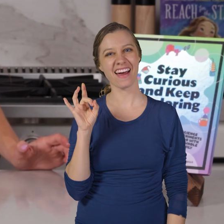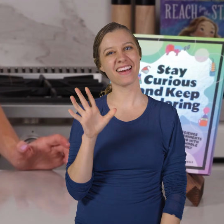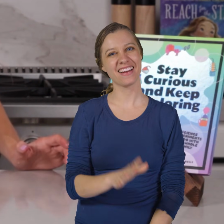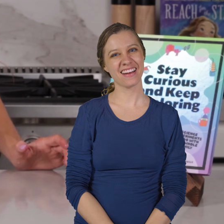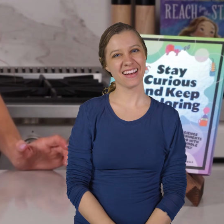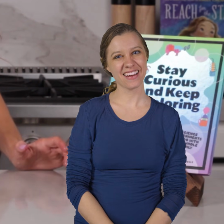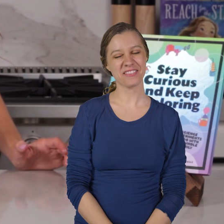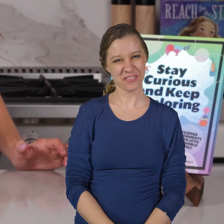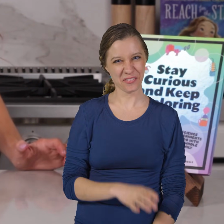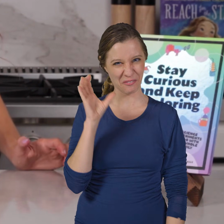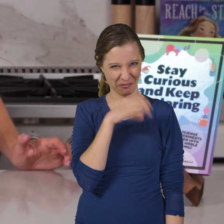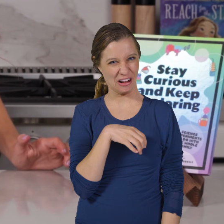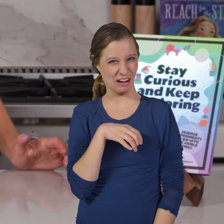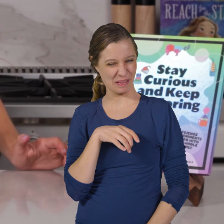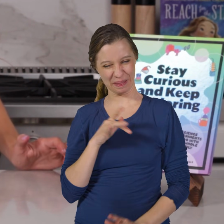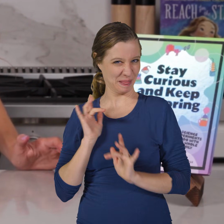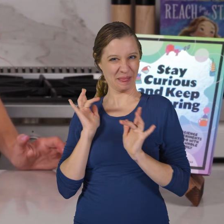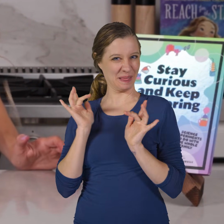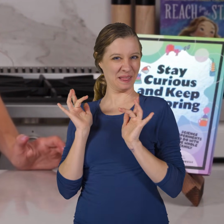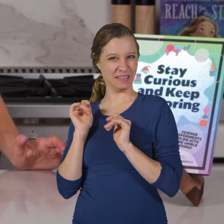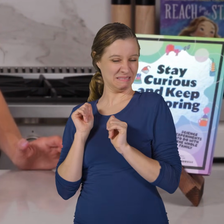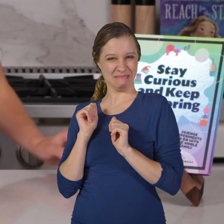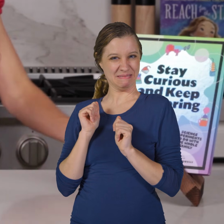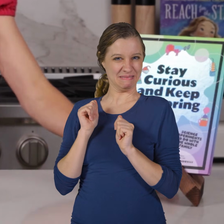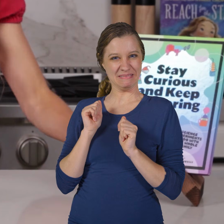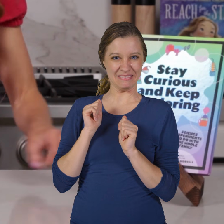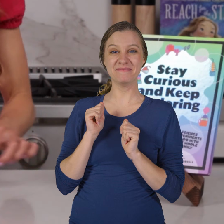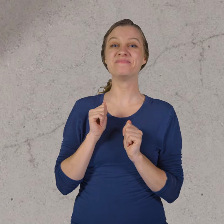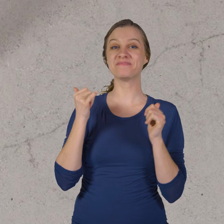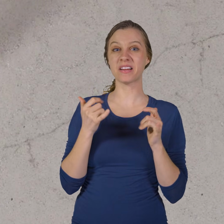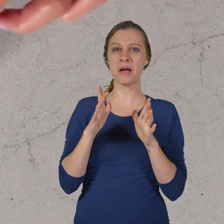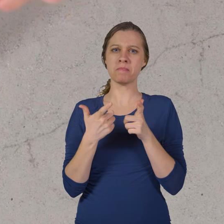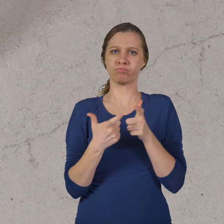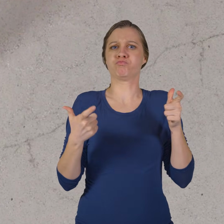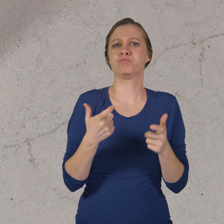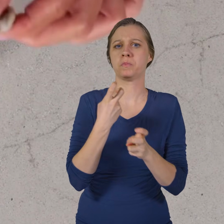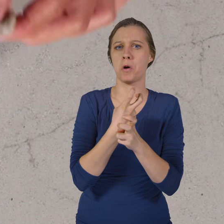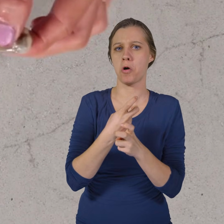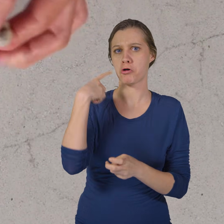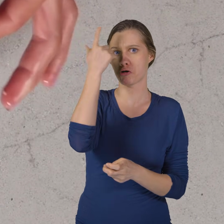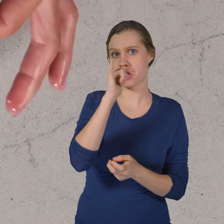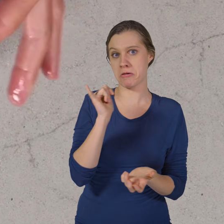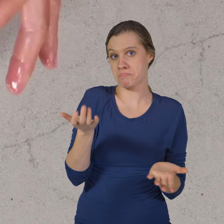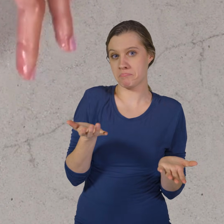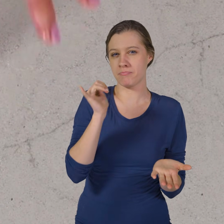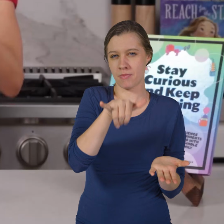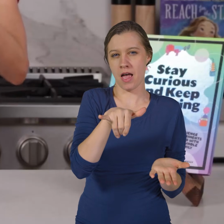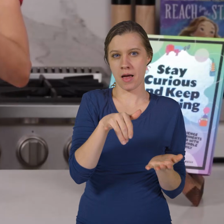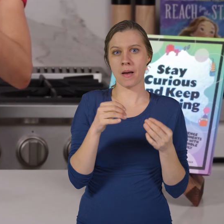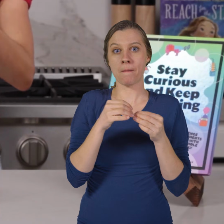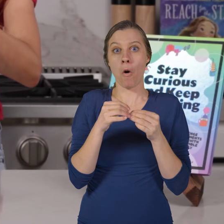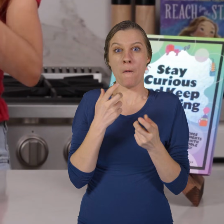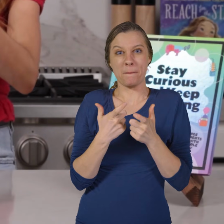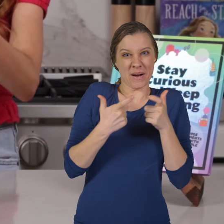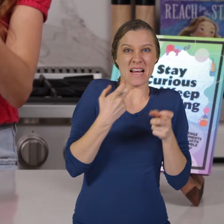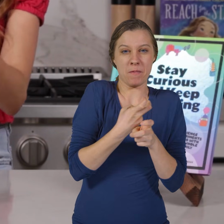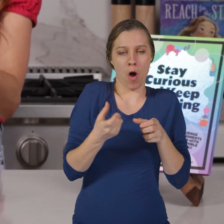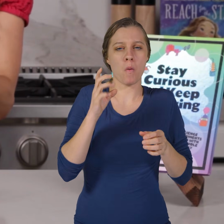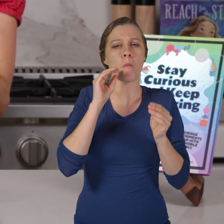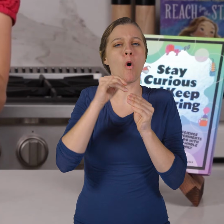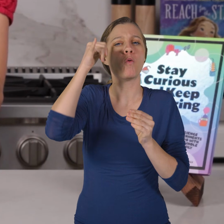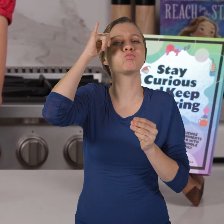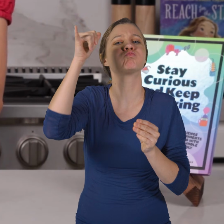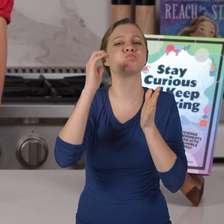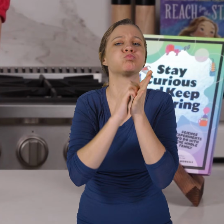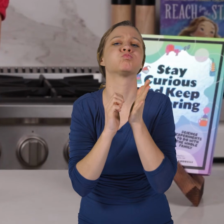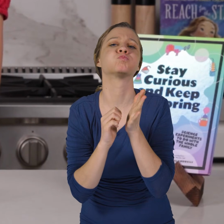me? It's so weird. Ew. Okay, so this is what a larger bone will look like. A larger bone will take a little